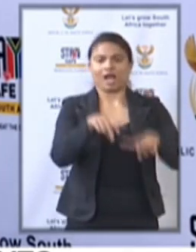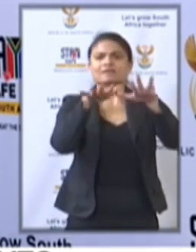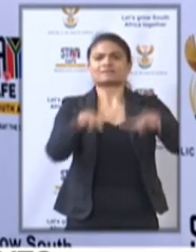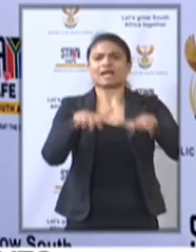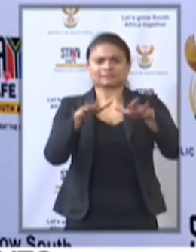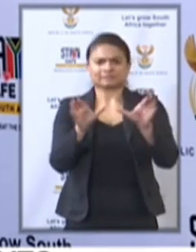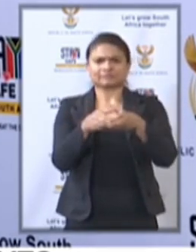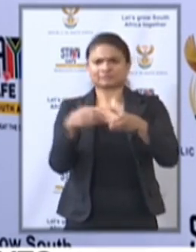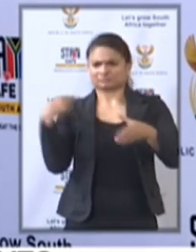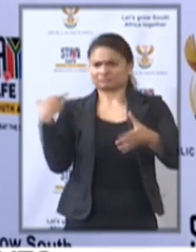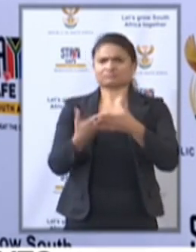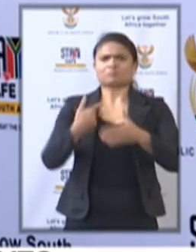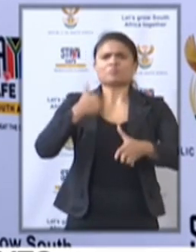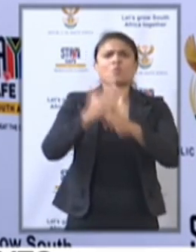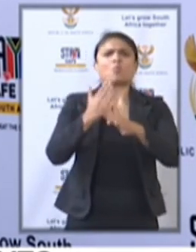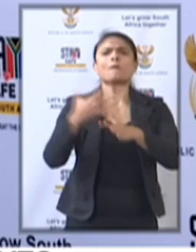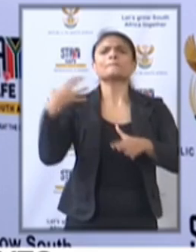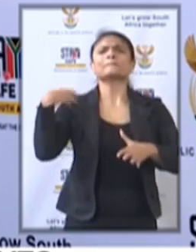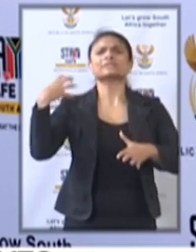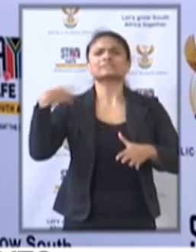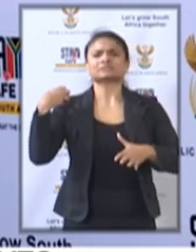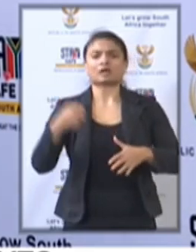has concluded its work.